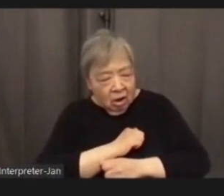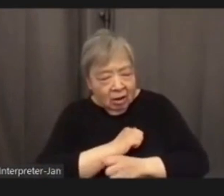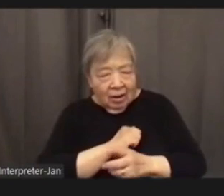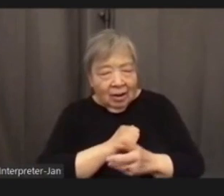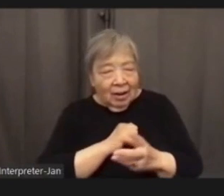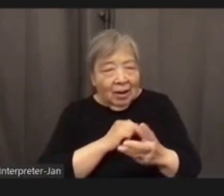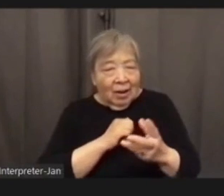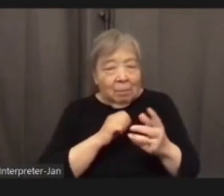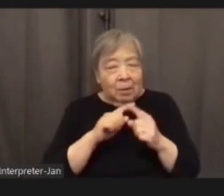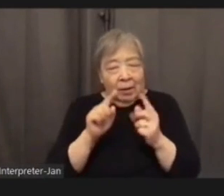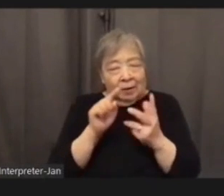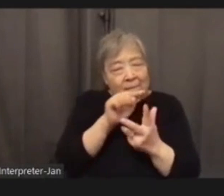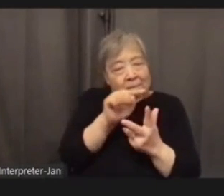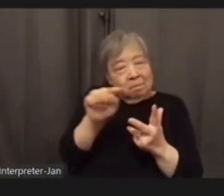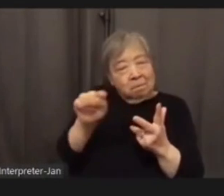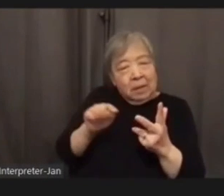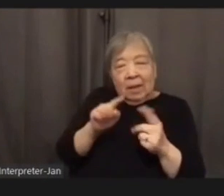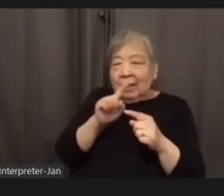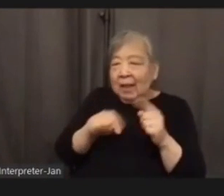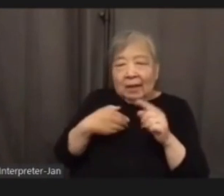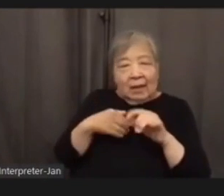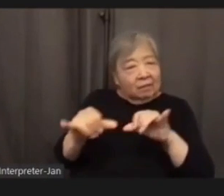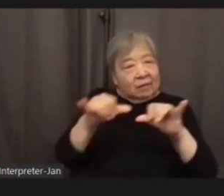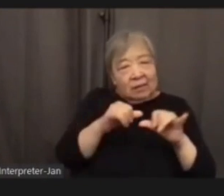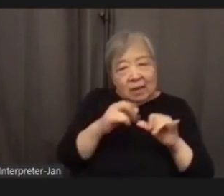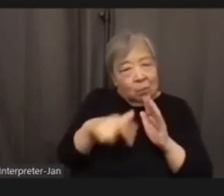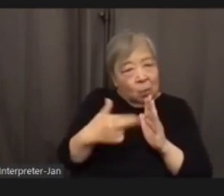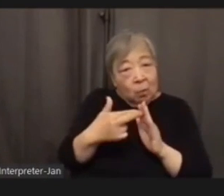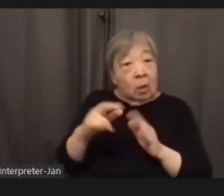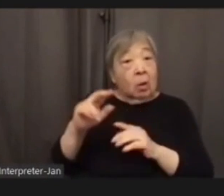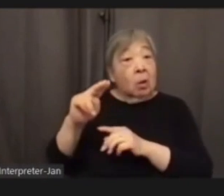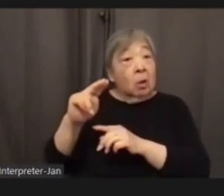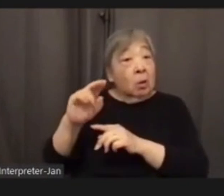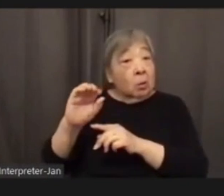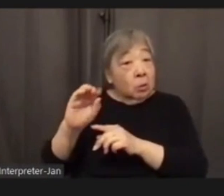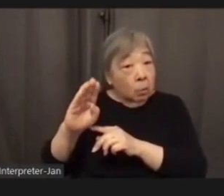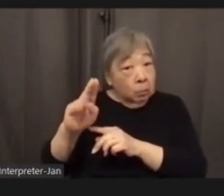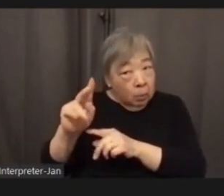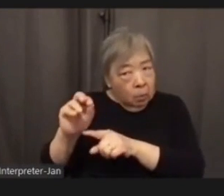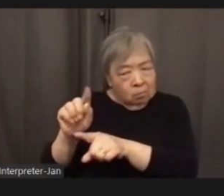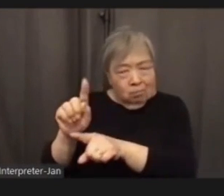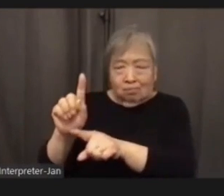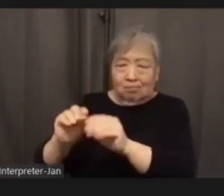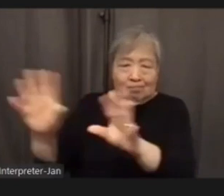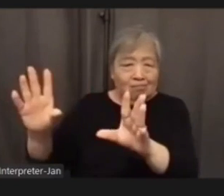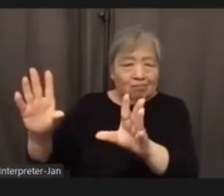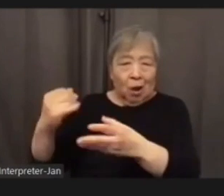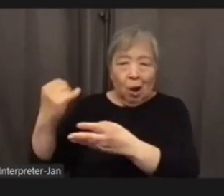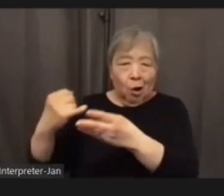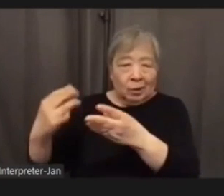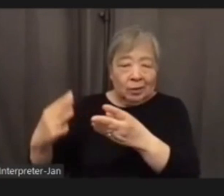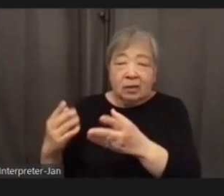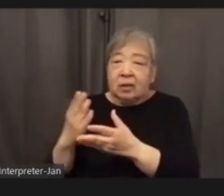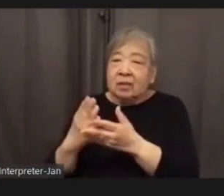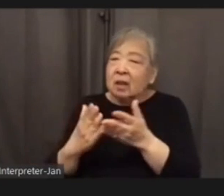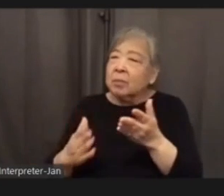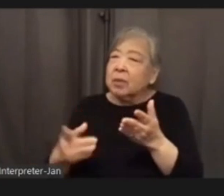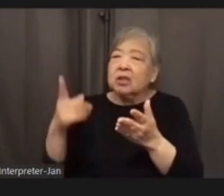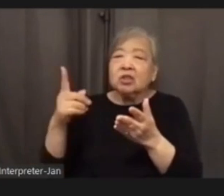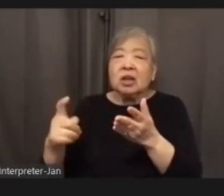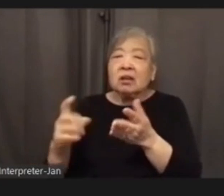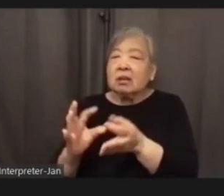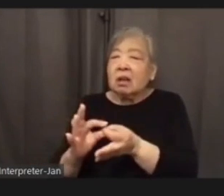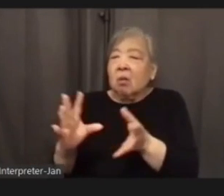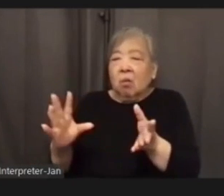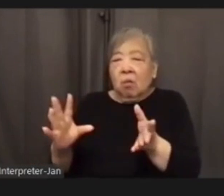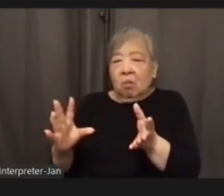have the same role, right? Nobuko needed to be the artist and let go of certain things that were